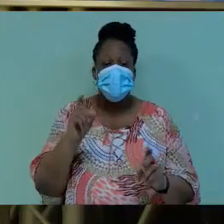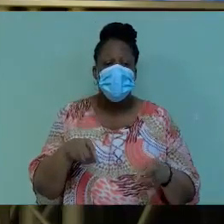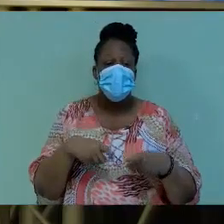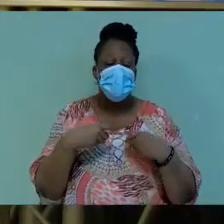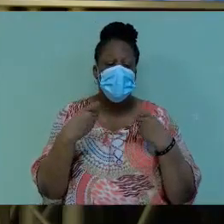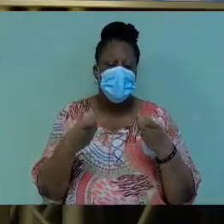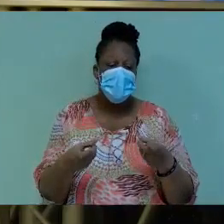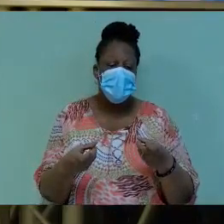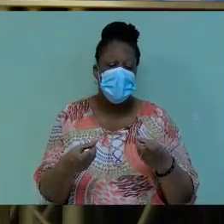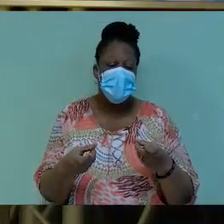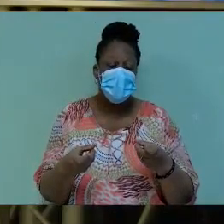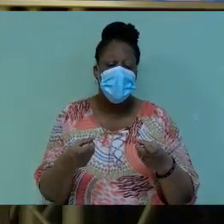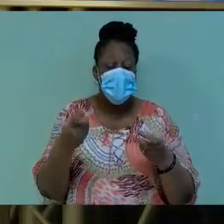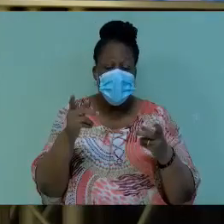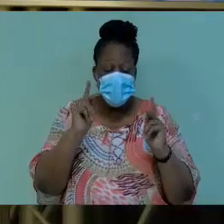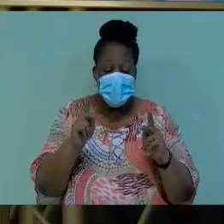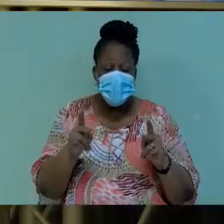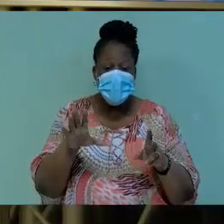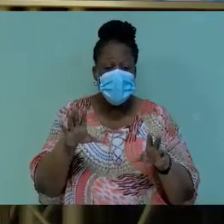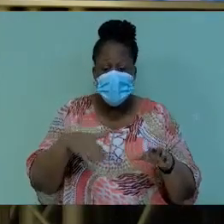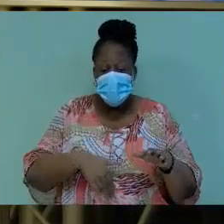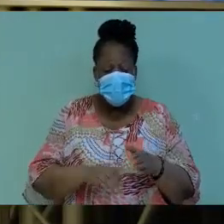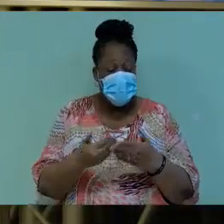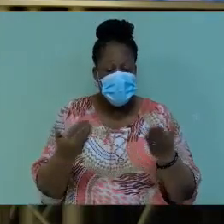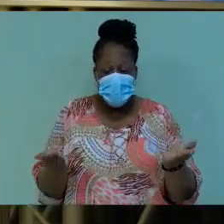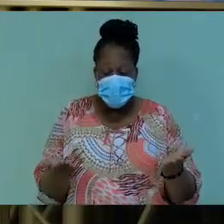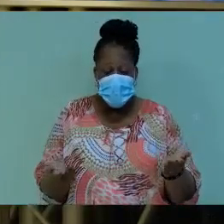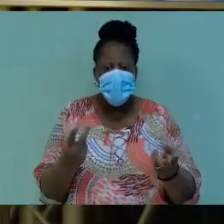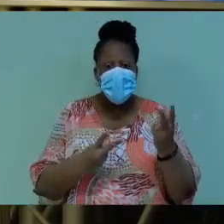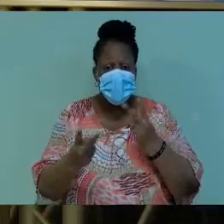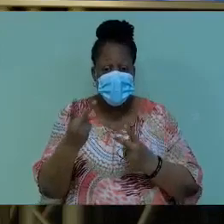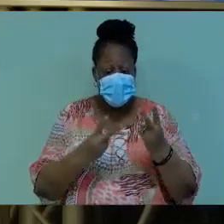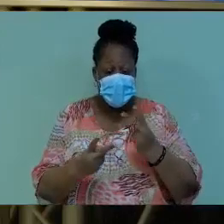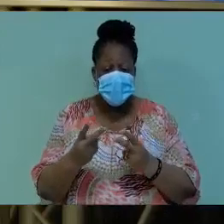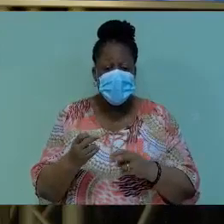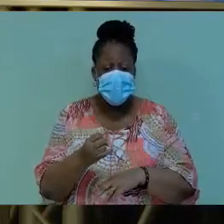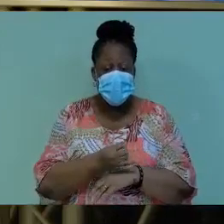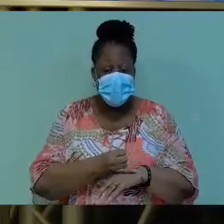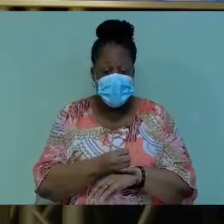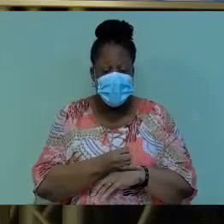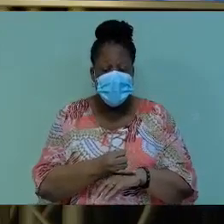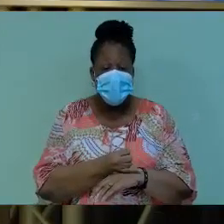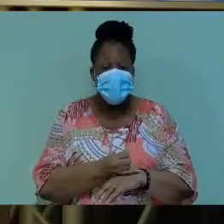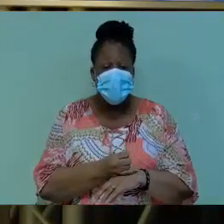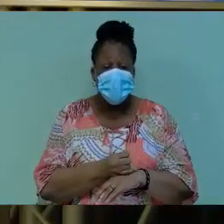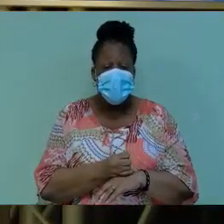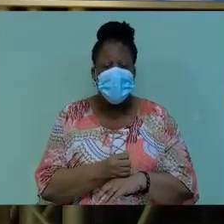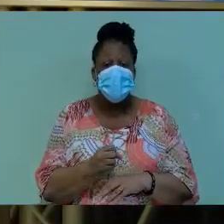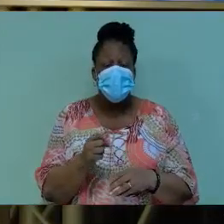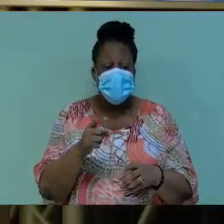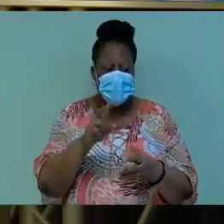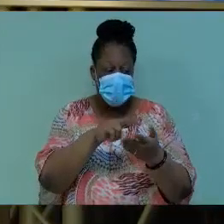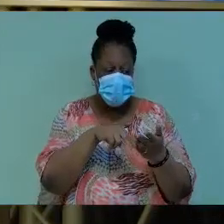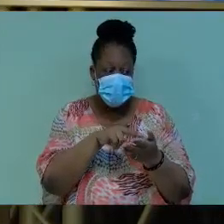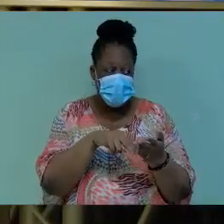them during the pandemic in St. Kitts and Nevis by our citizens. And I read, "Your beautiful island has